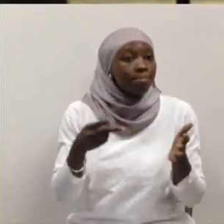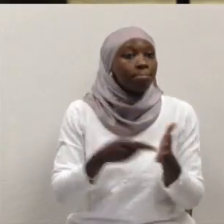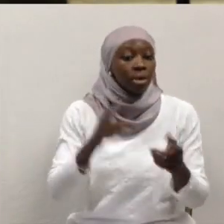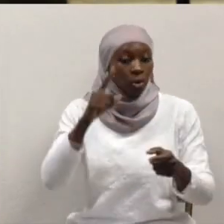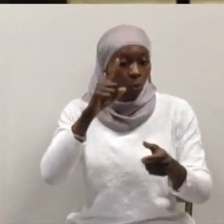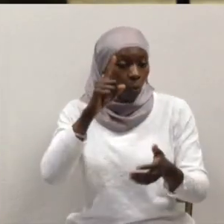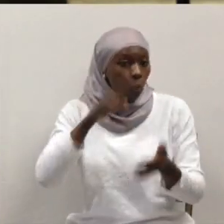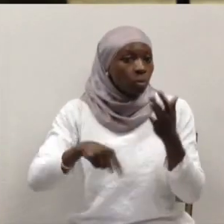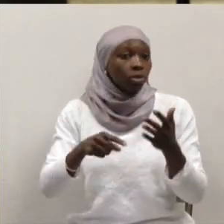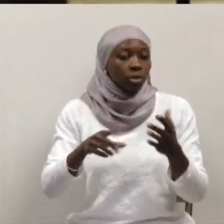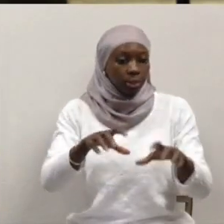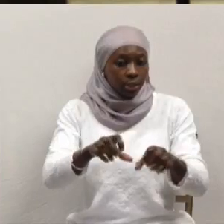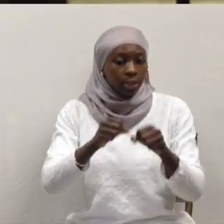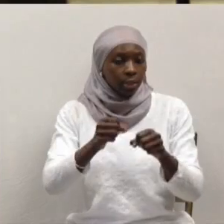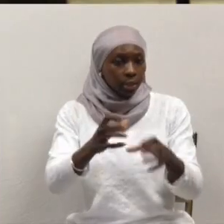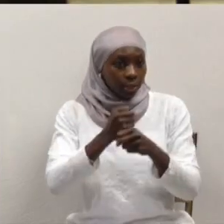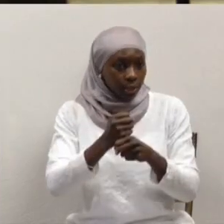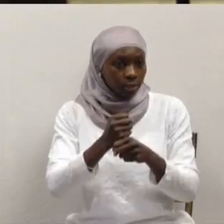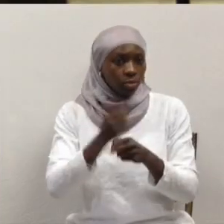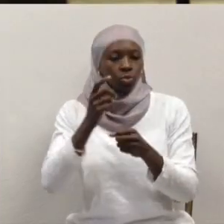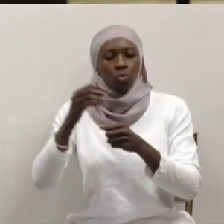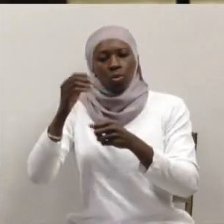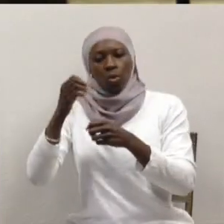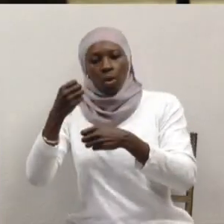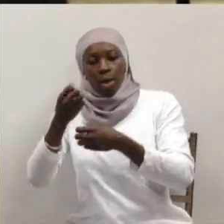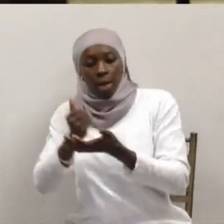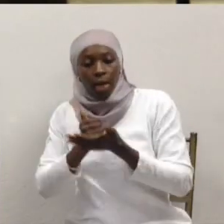paradise. That qualification, that entry,